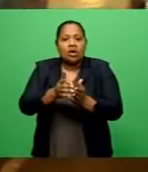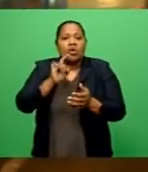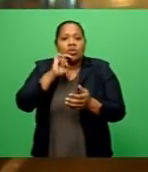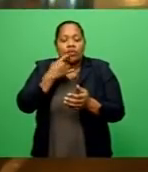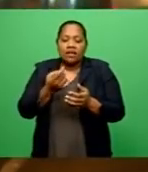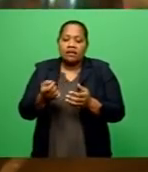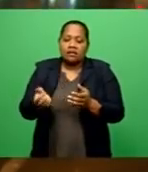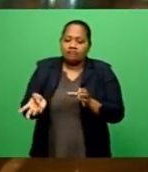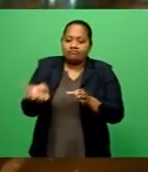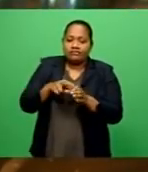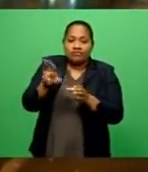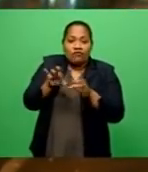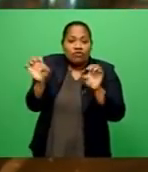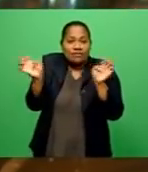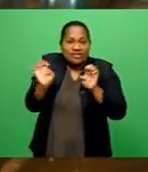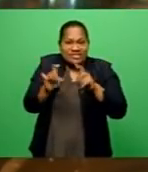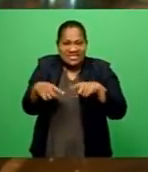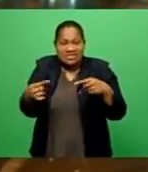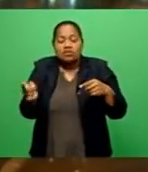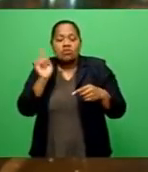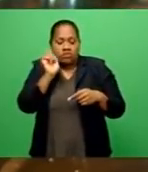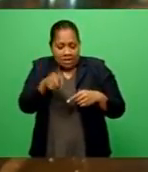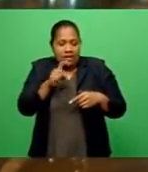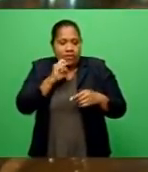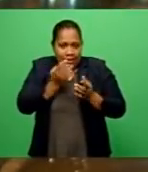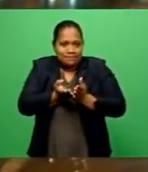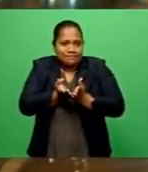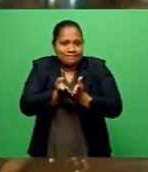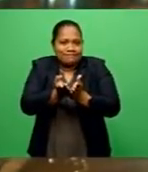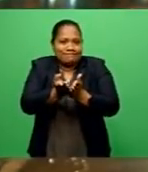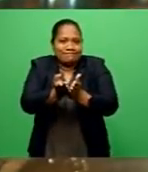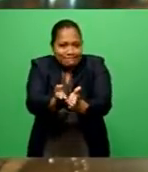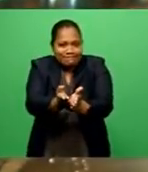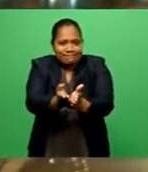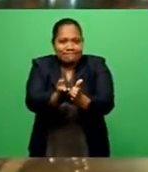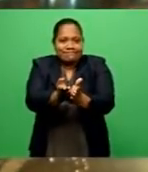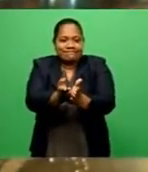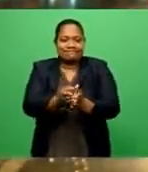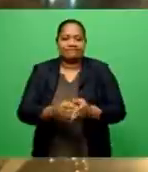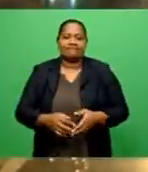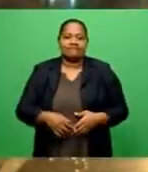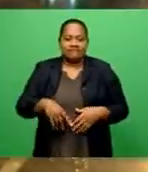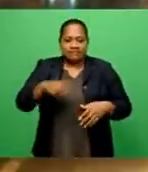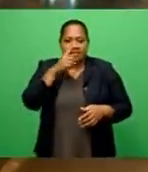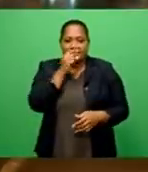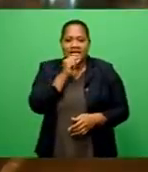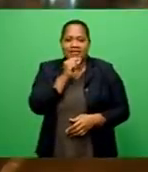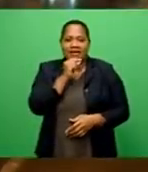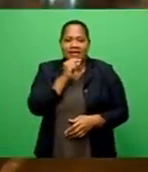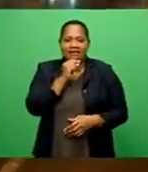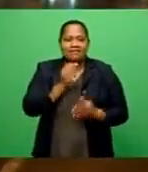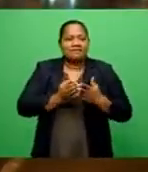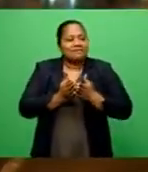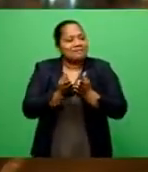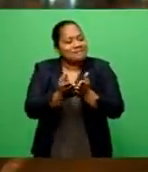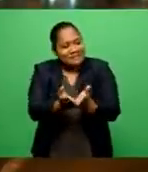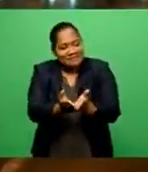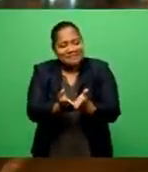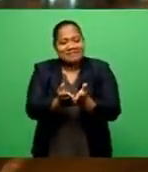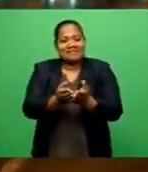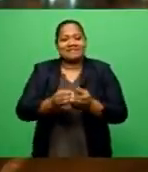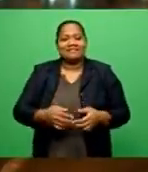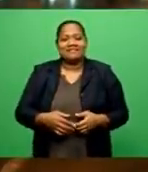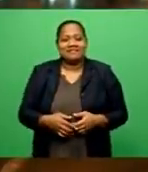relief items to maritime islands who are affected by TC Yasa will be allowed to travel without needing any